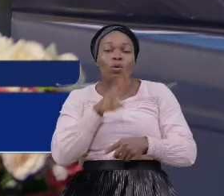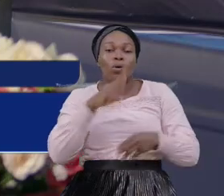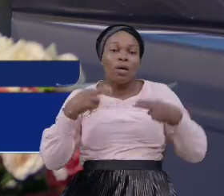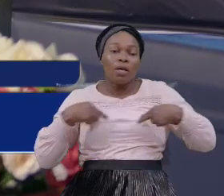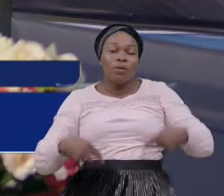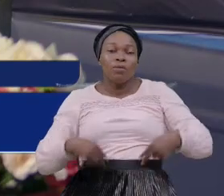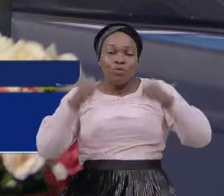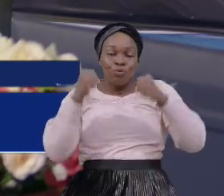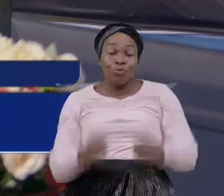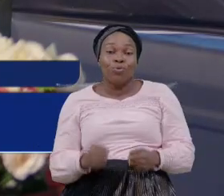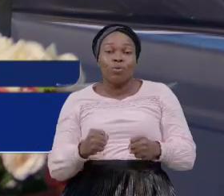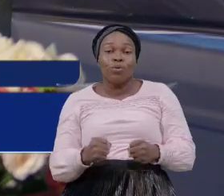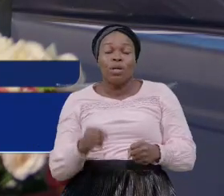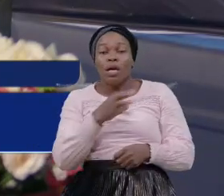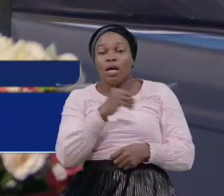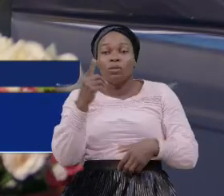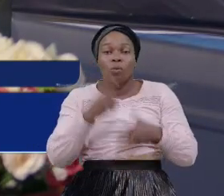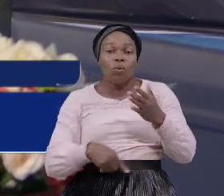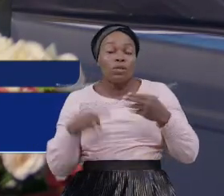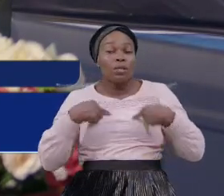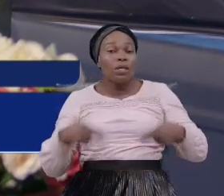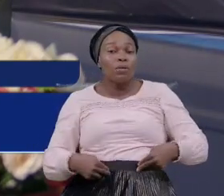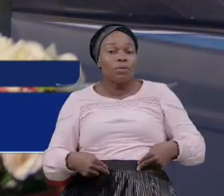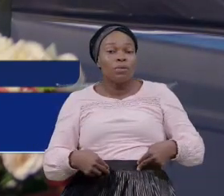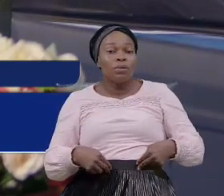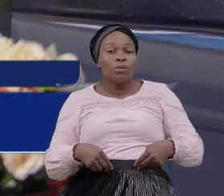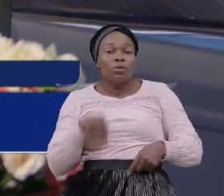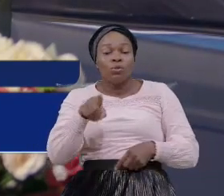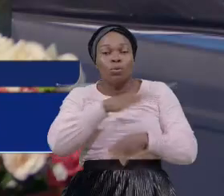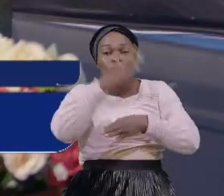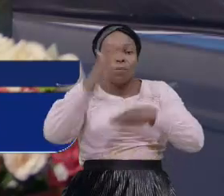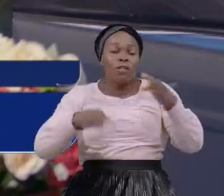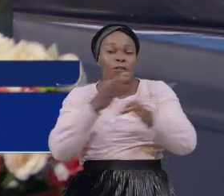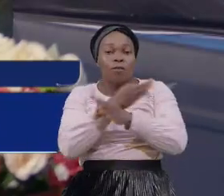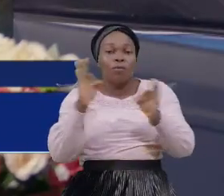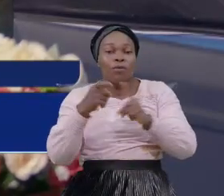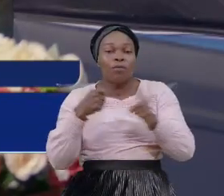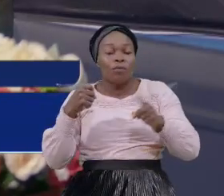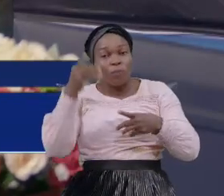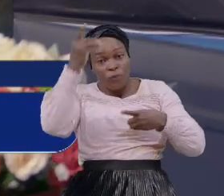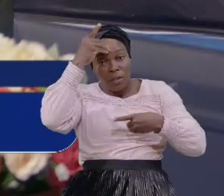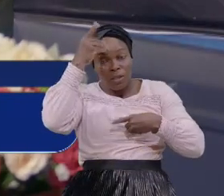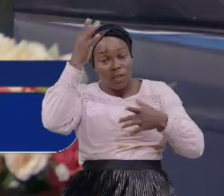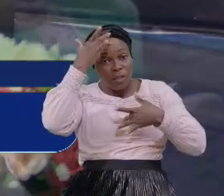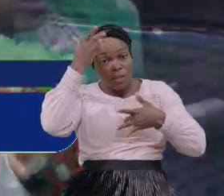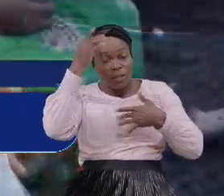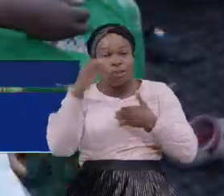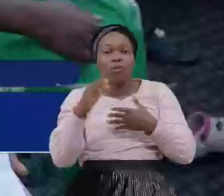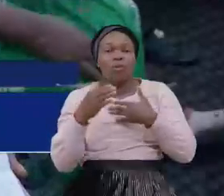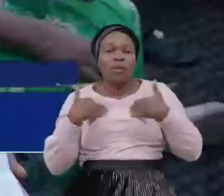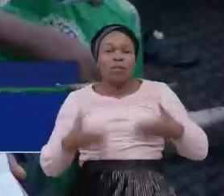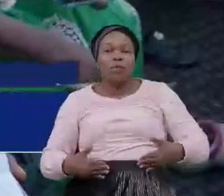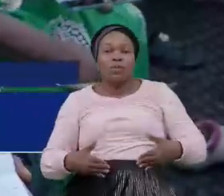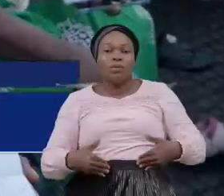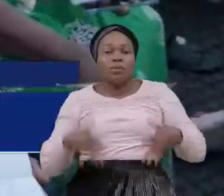what's health? You're totally free from disease. The disease of the body, the disease of